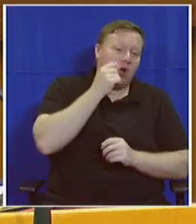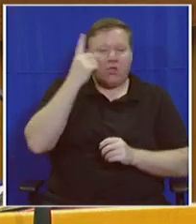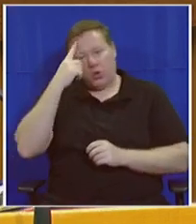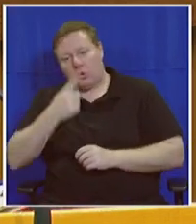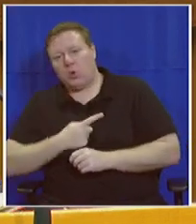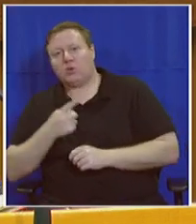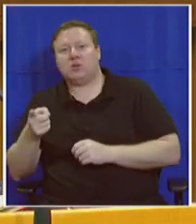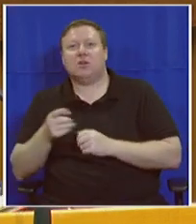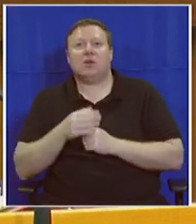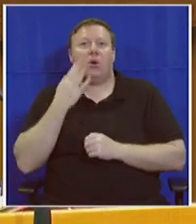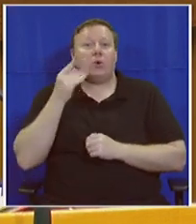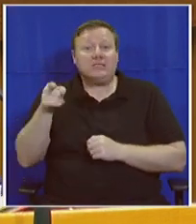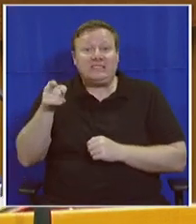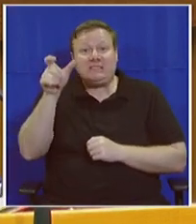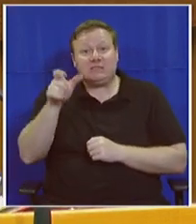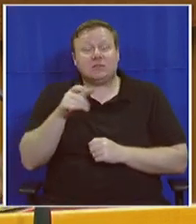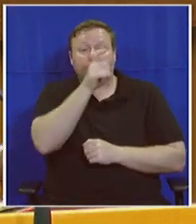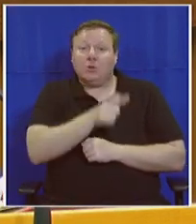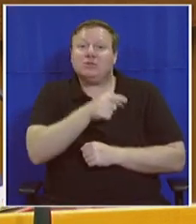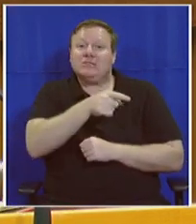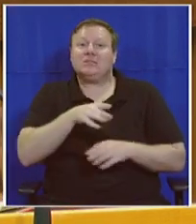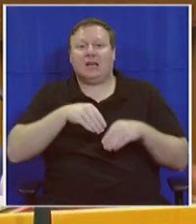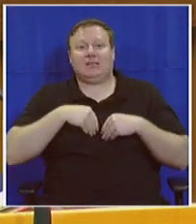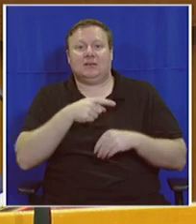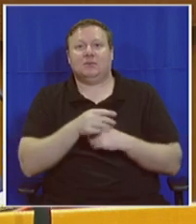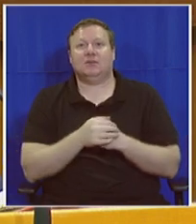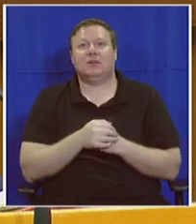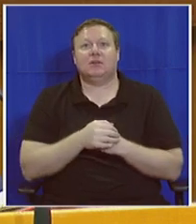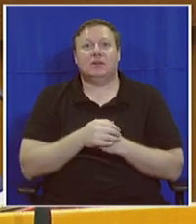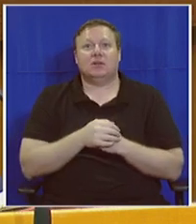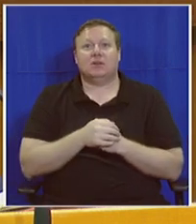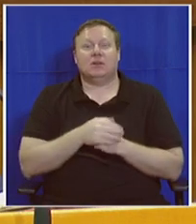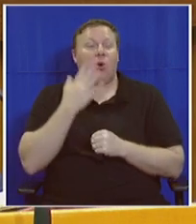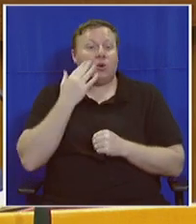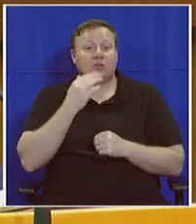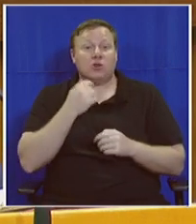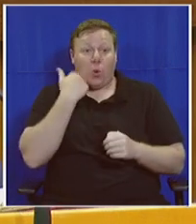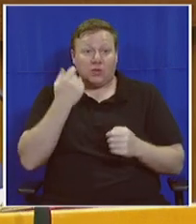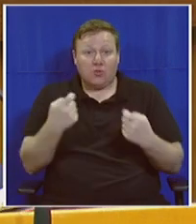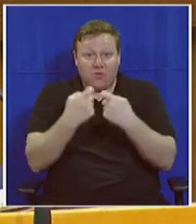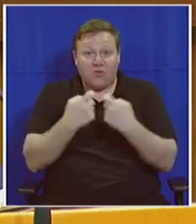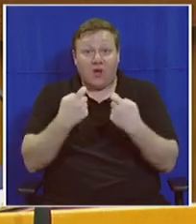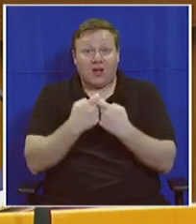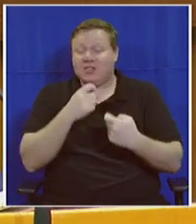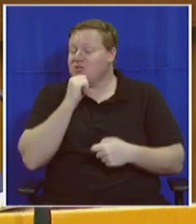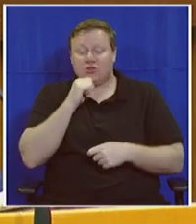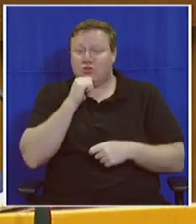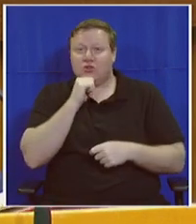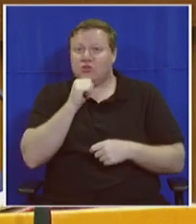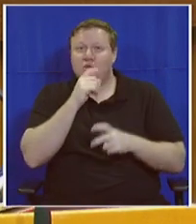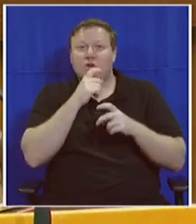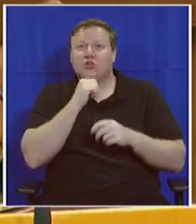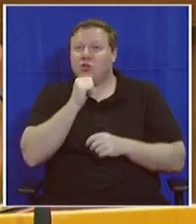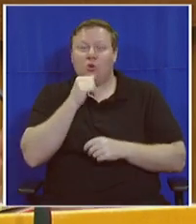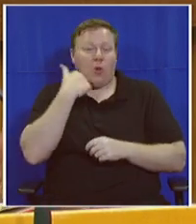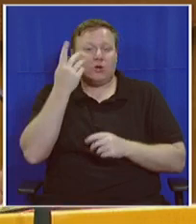when she accepts that, when she wants to engage, she refused to be a daughter. She called me a colleague, and I